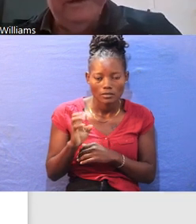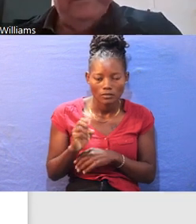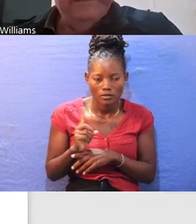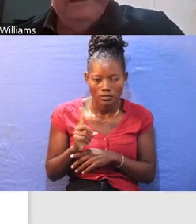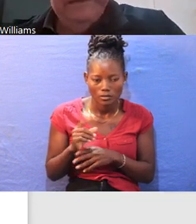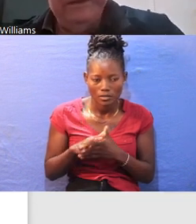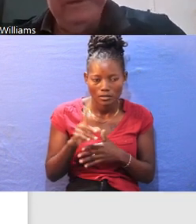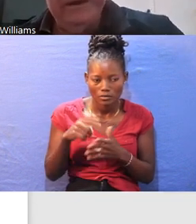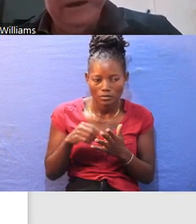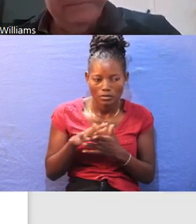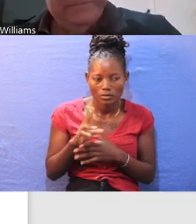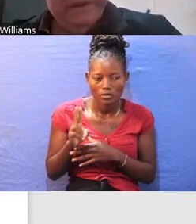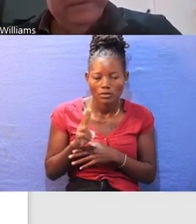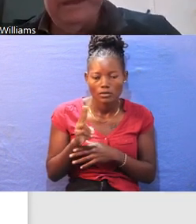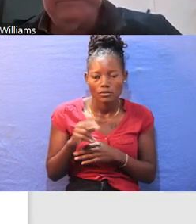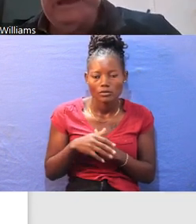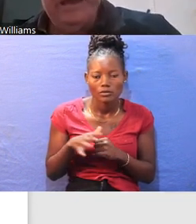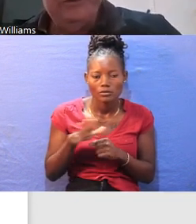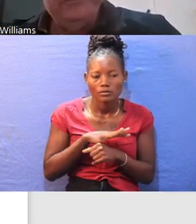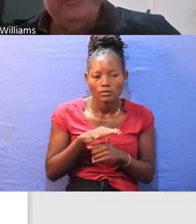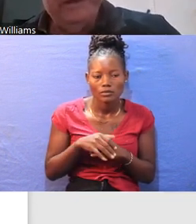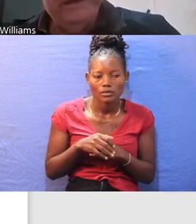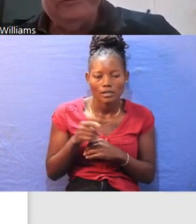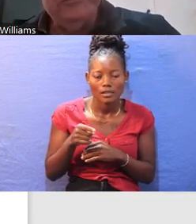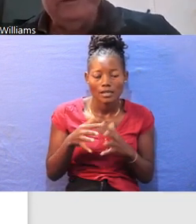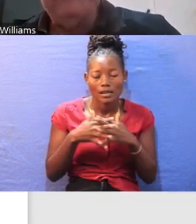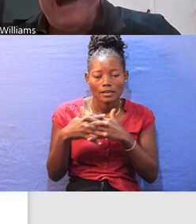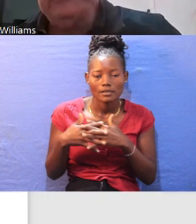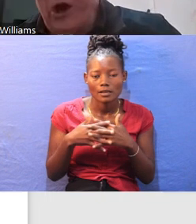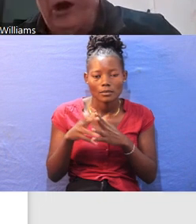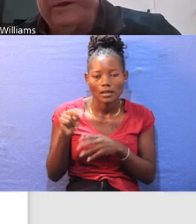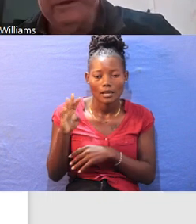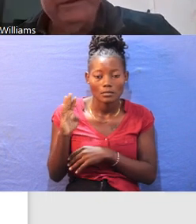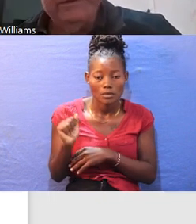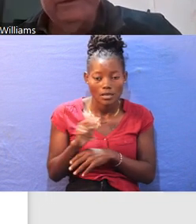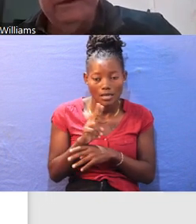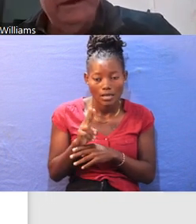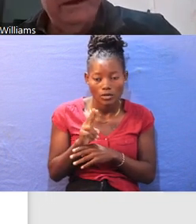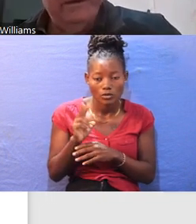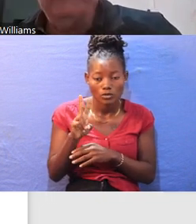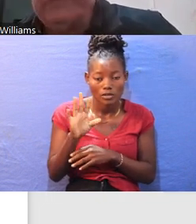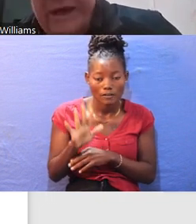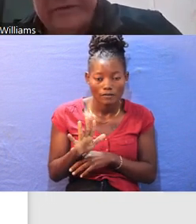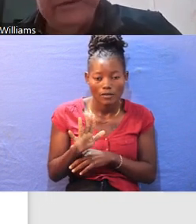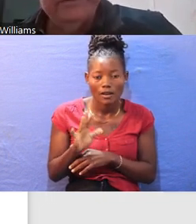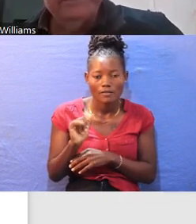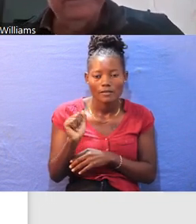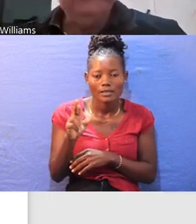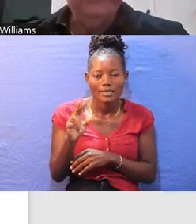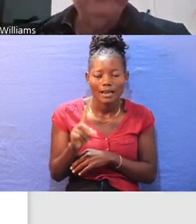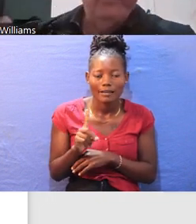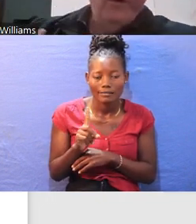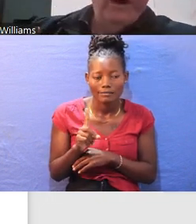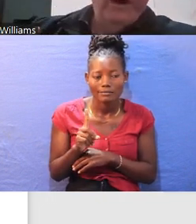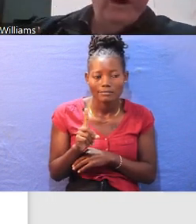does. Here in America, the NBA uses a 25-yard test,